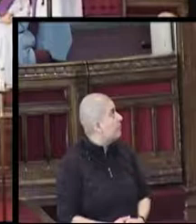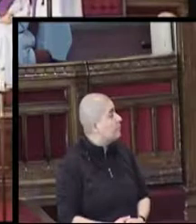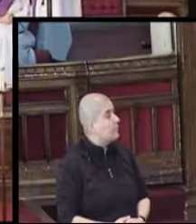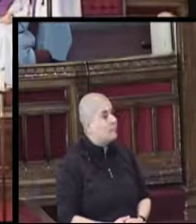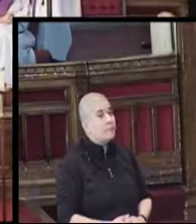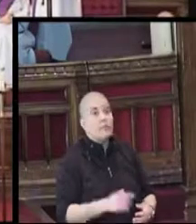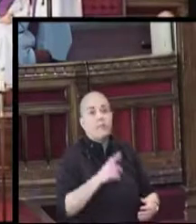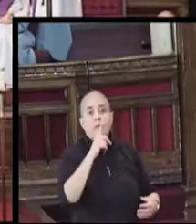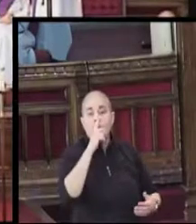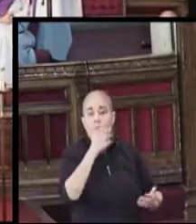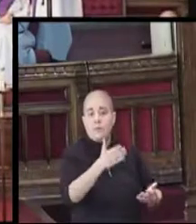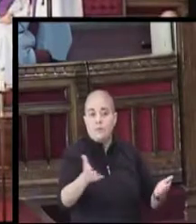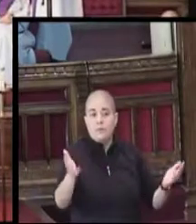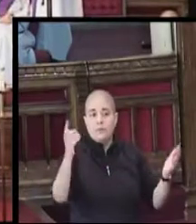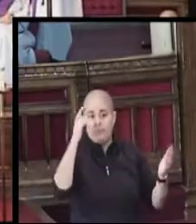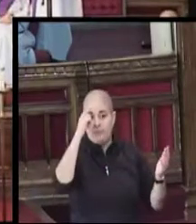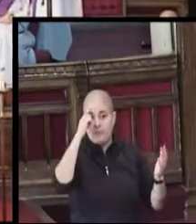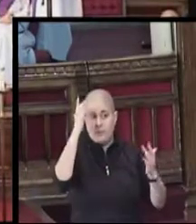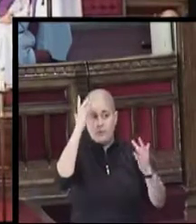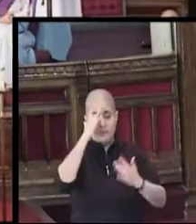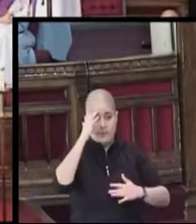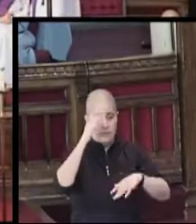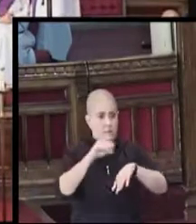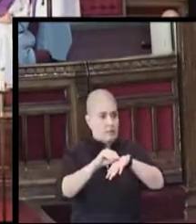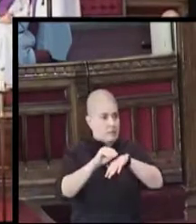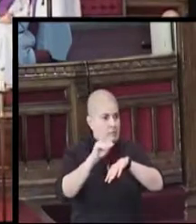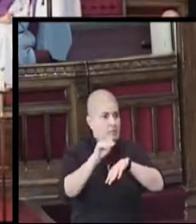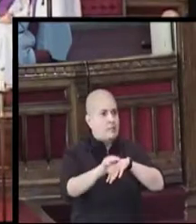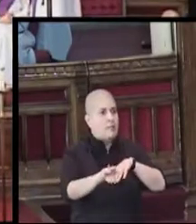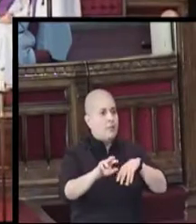Those affected by mental illness,